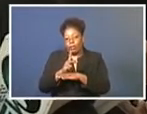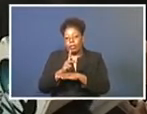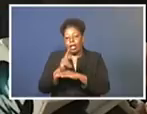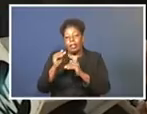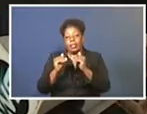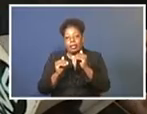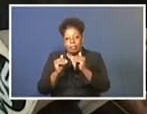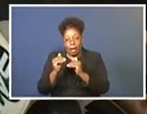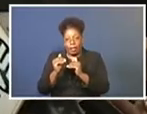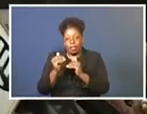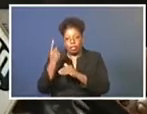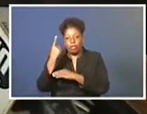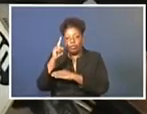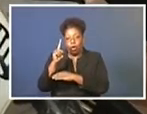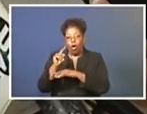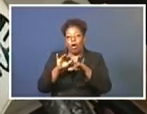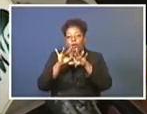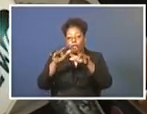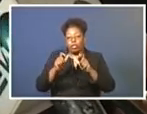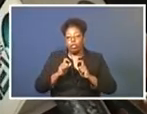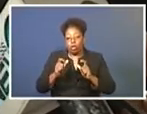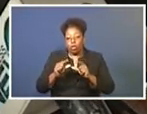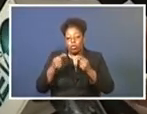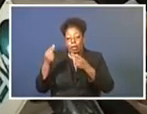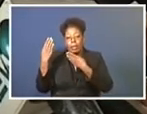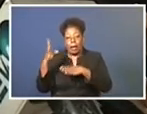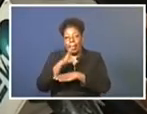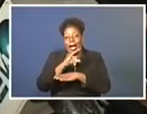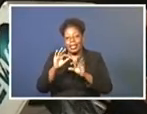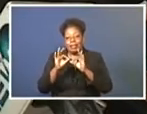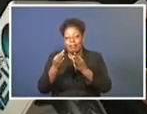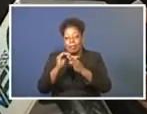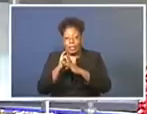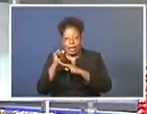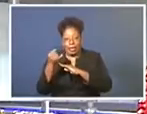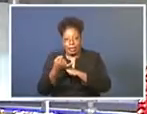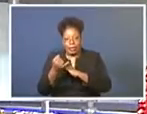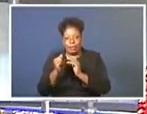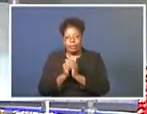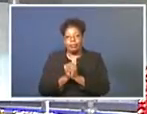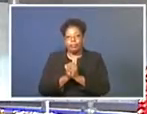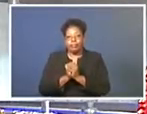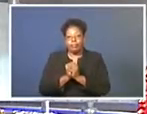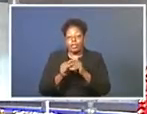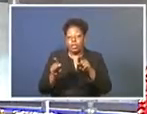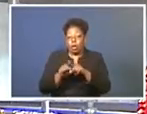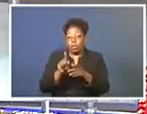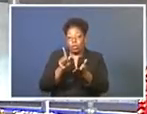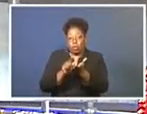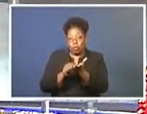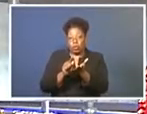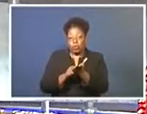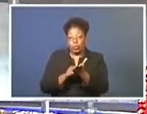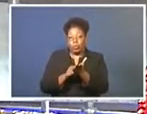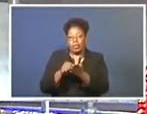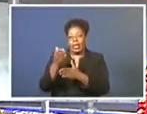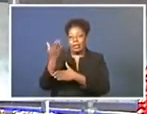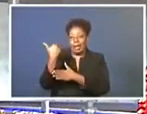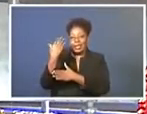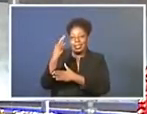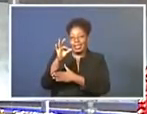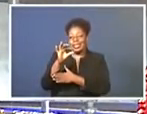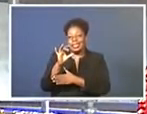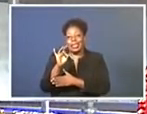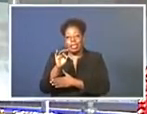balance will be for Virtual John Canoe in Grand Bahama and the Family Islands. Also making news tonight, in